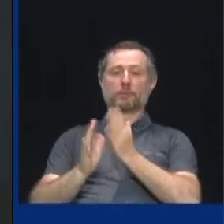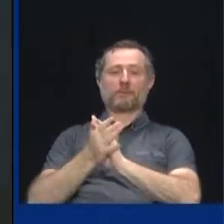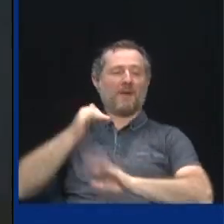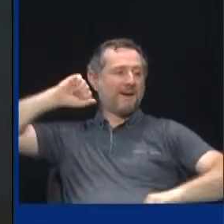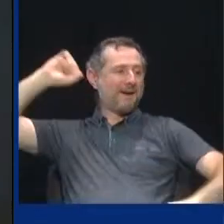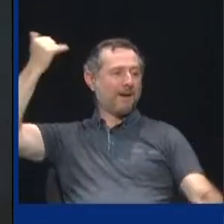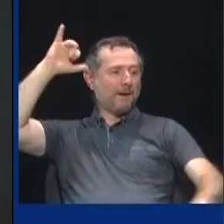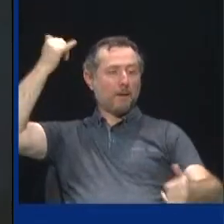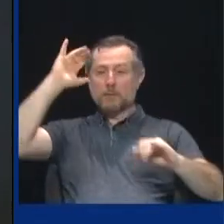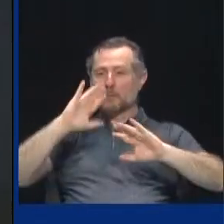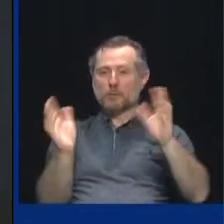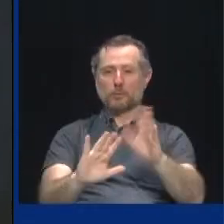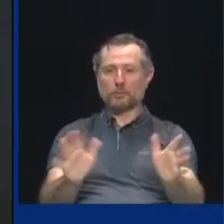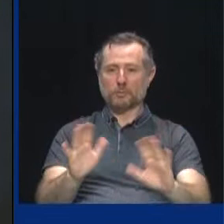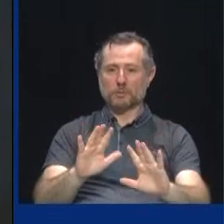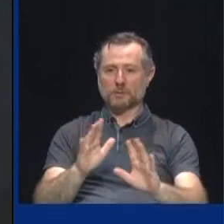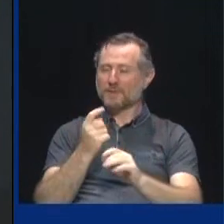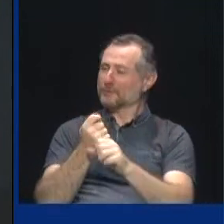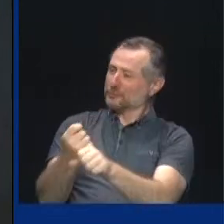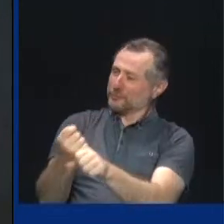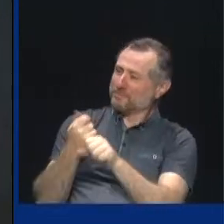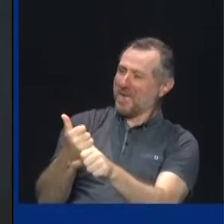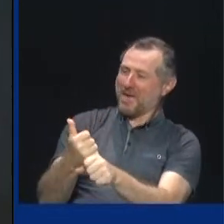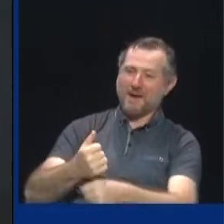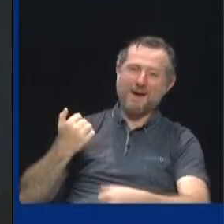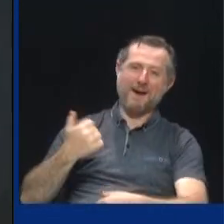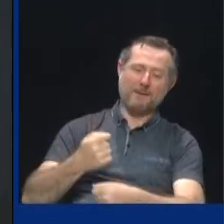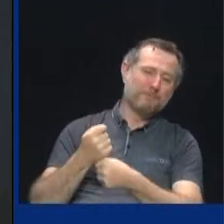of champagne, it's done. No.